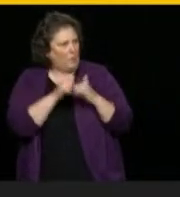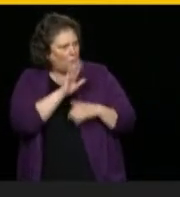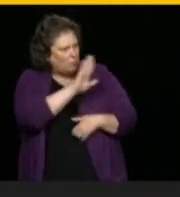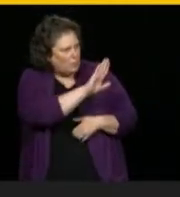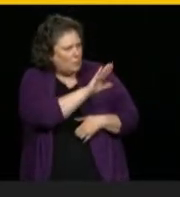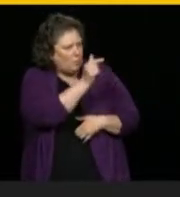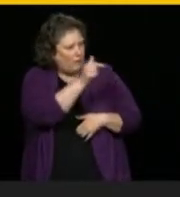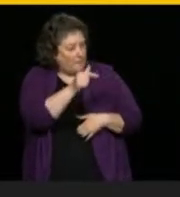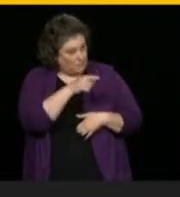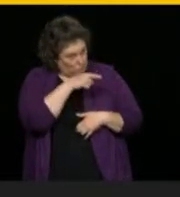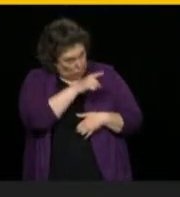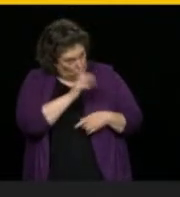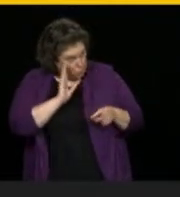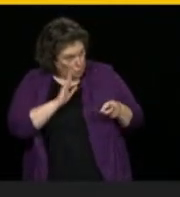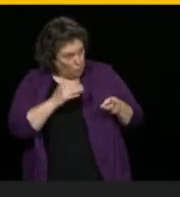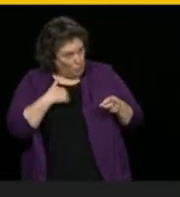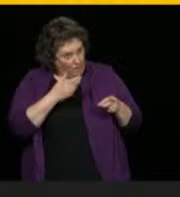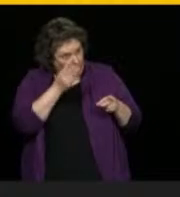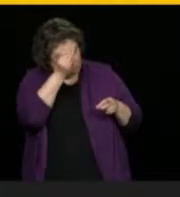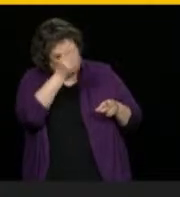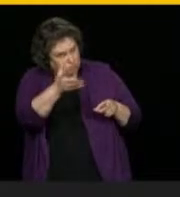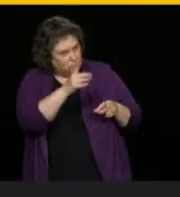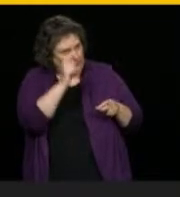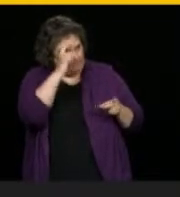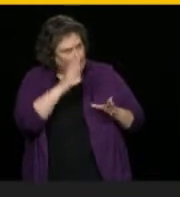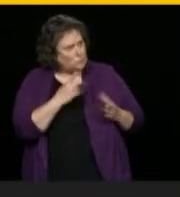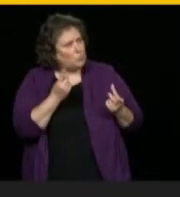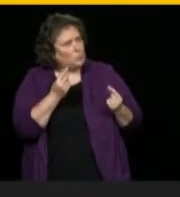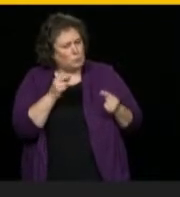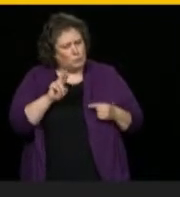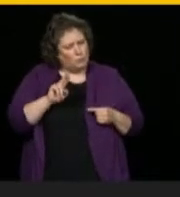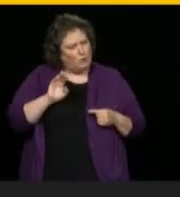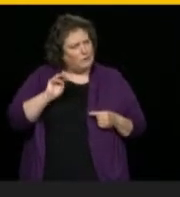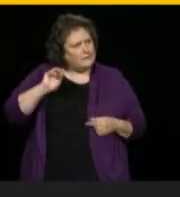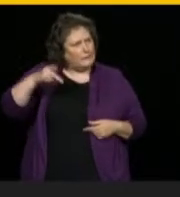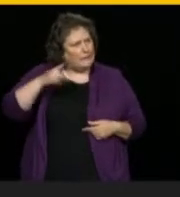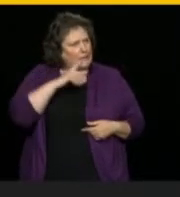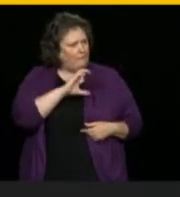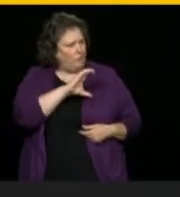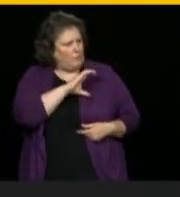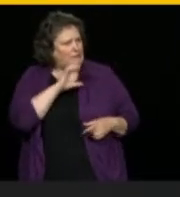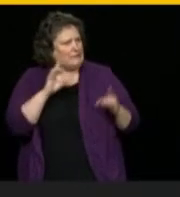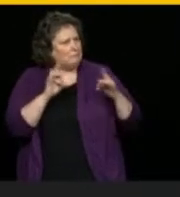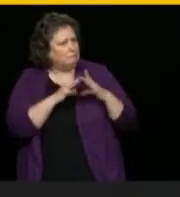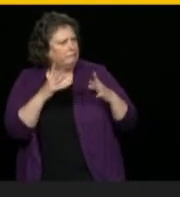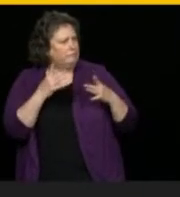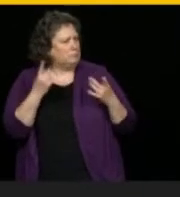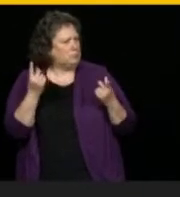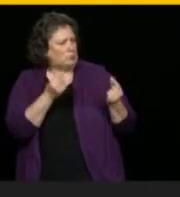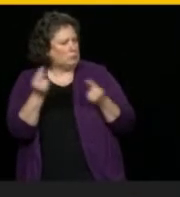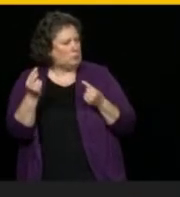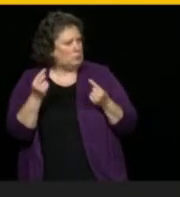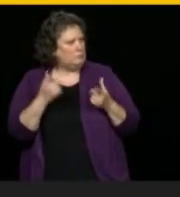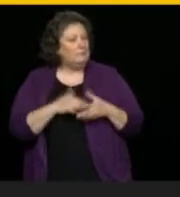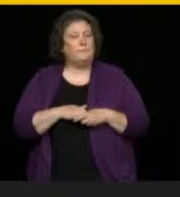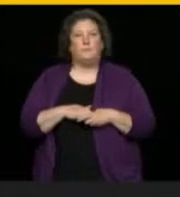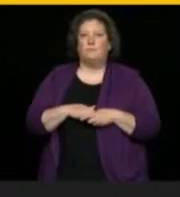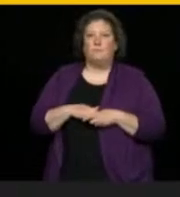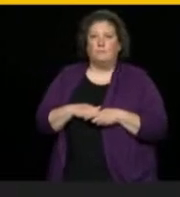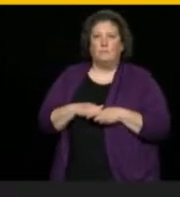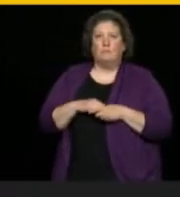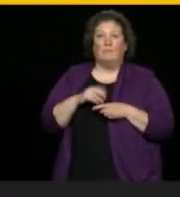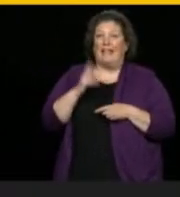with regards to the RCMP and with regards to police brutality. As I said, we need to end systemic racism in this